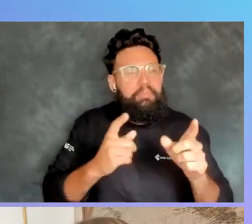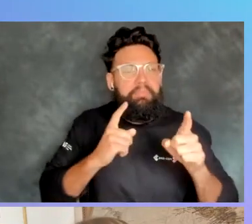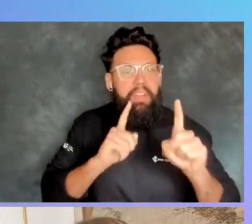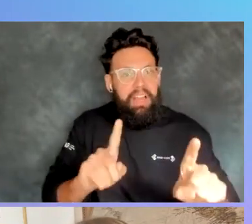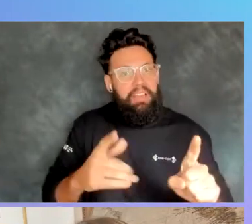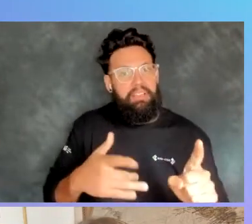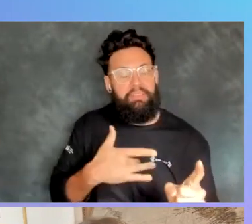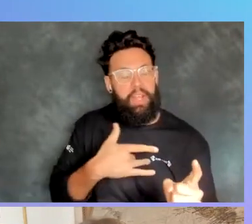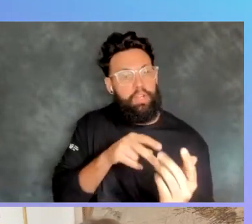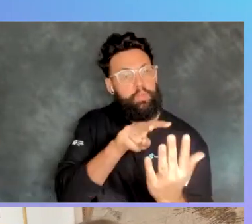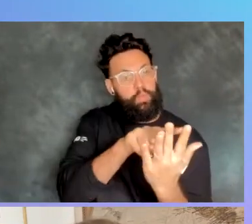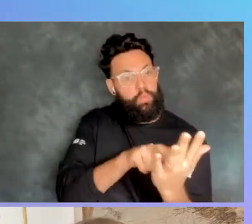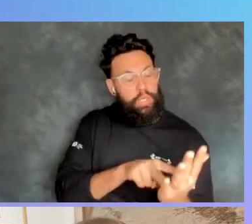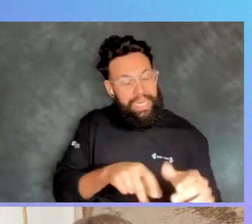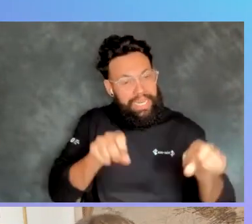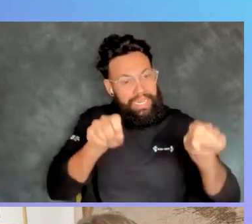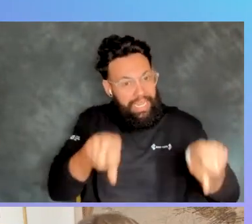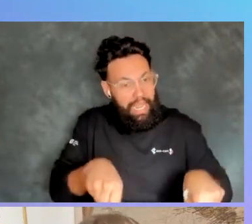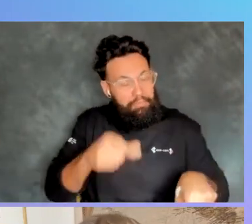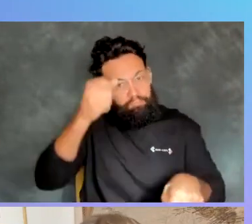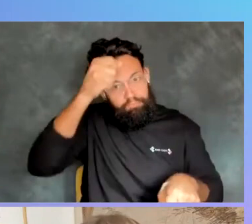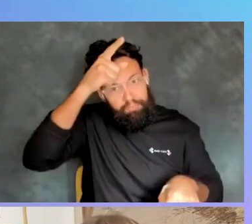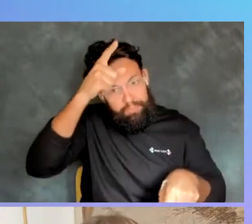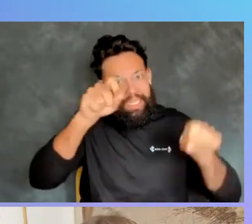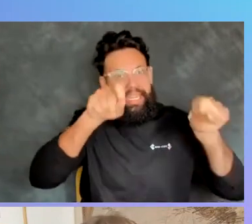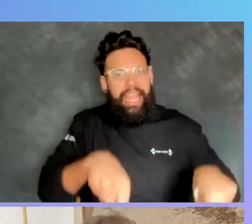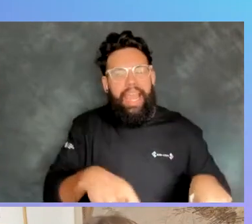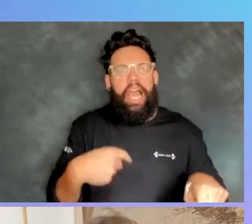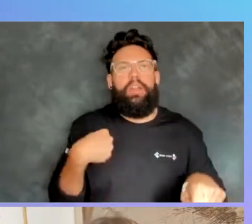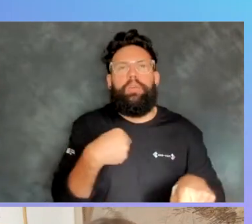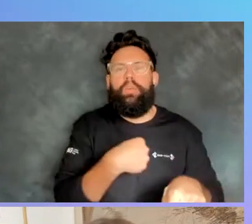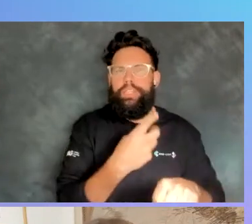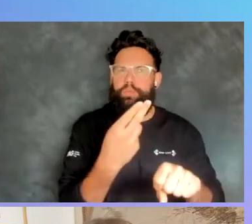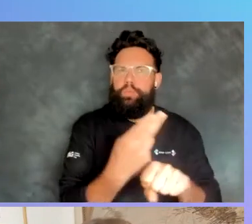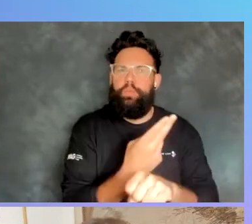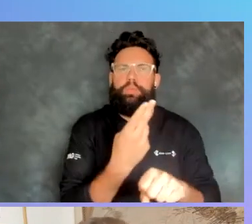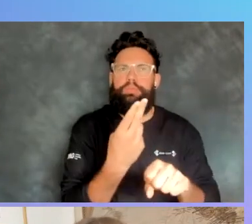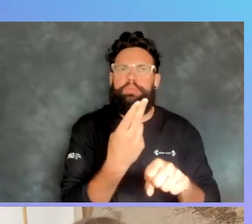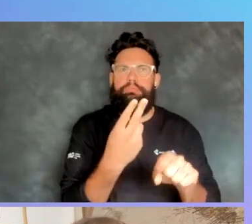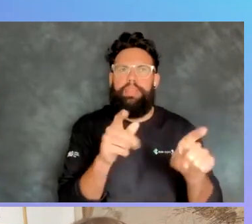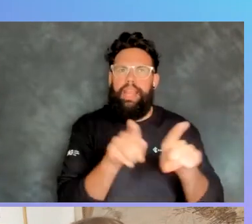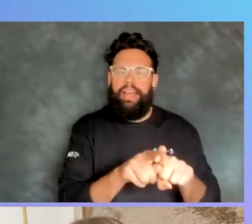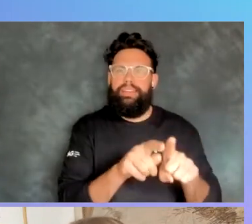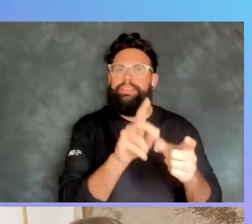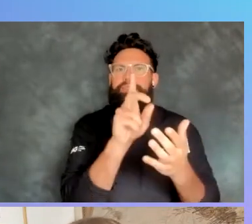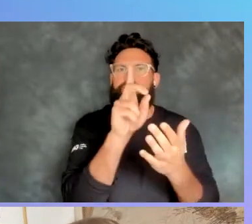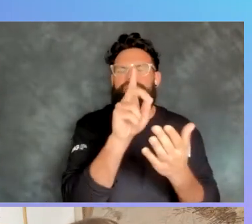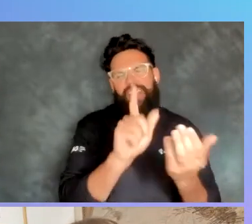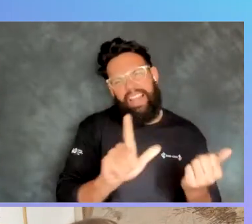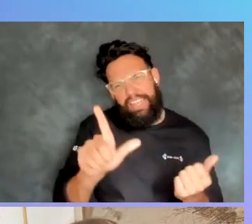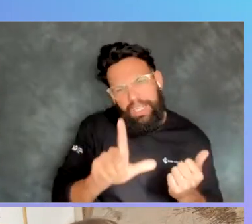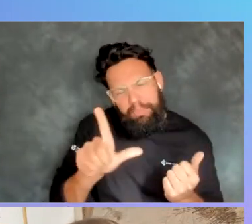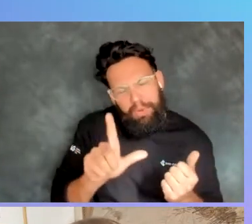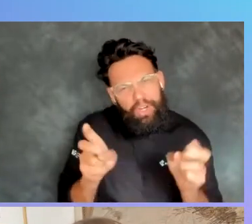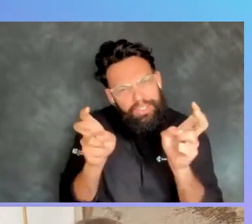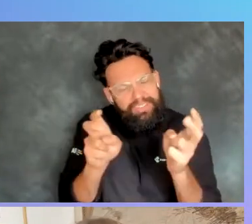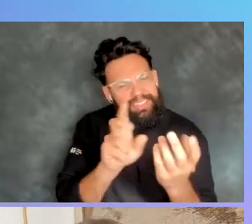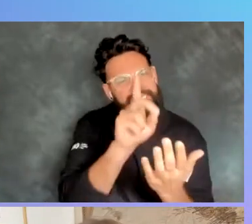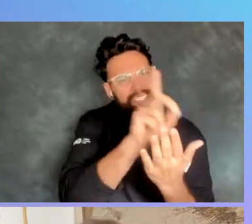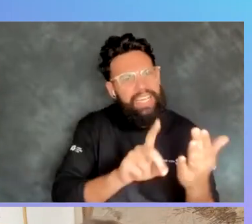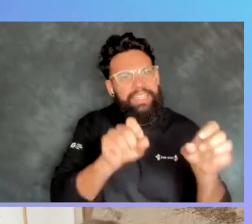puzzle pieces, honestly, almost like a design system, really, right? Where you can put together endless schematic combinations of